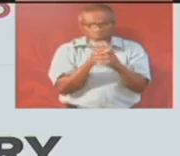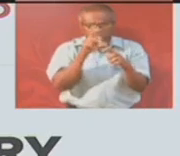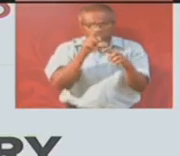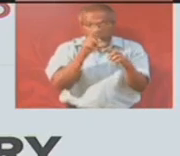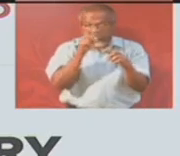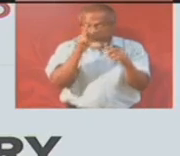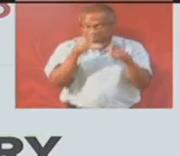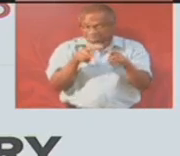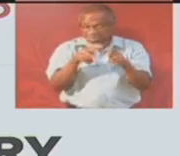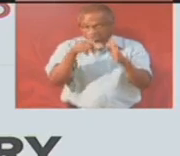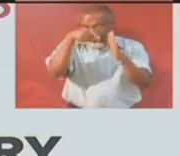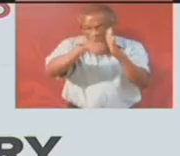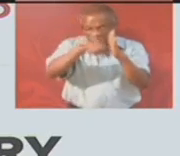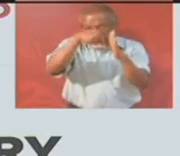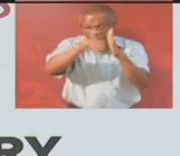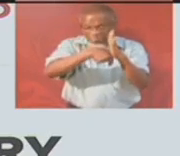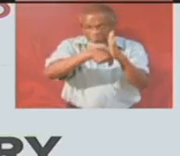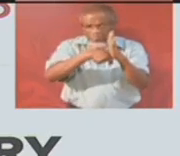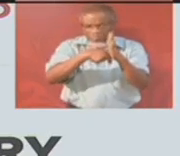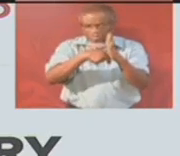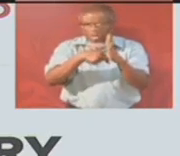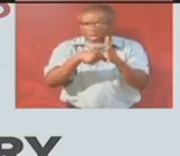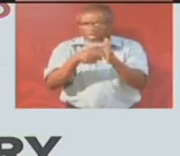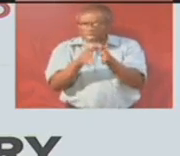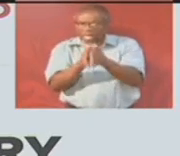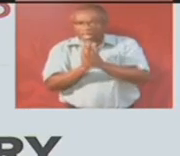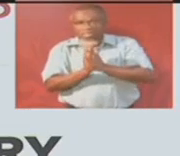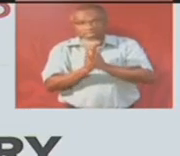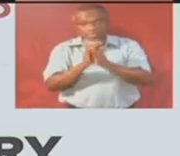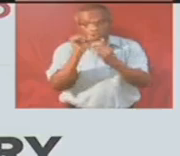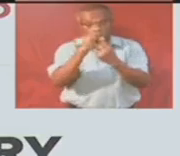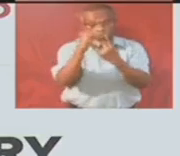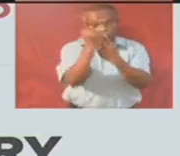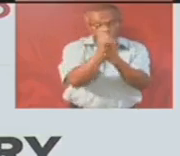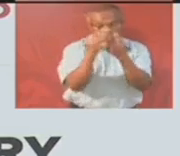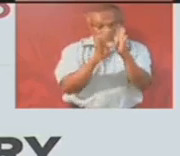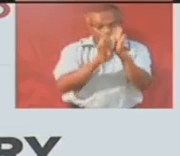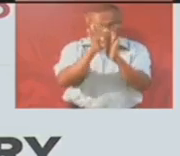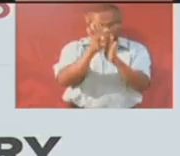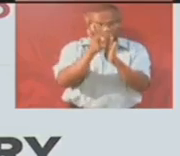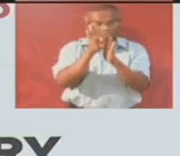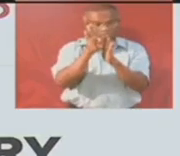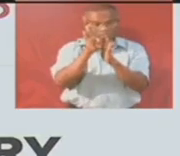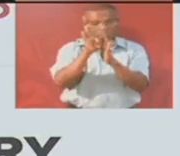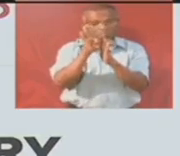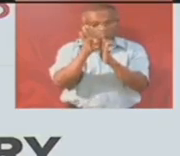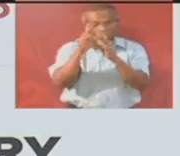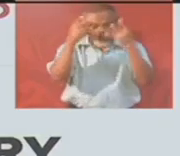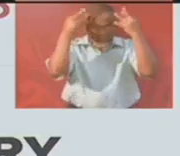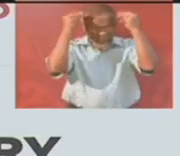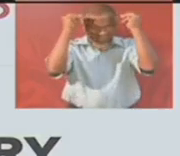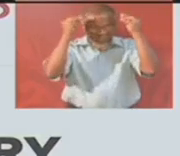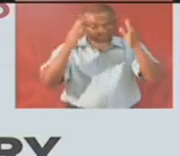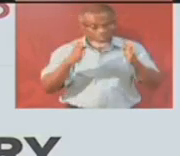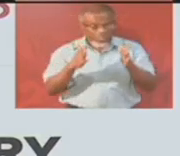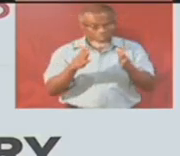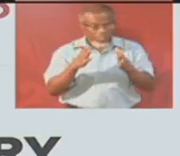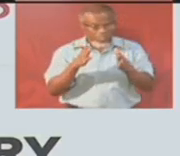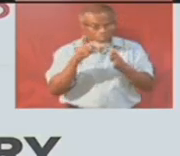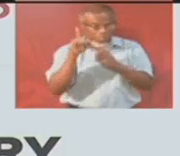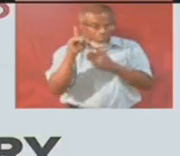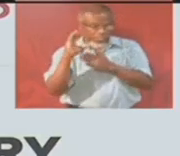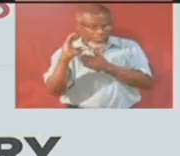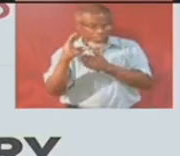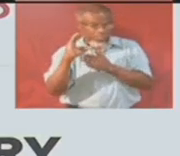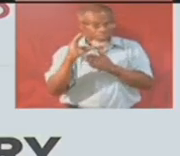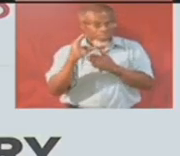give me a list of all the agencies and bodies that she has under her remit, so that when the